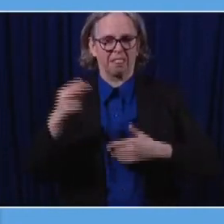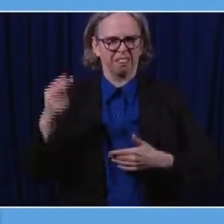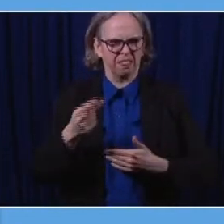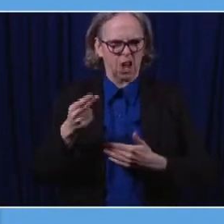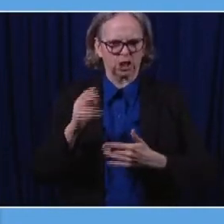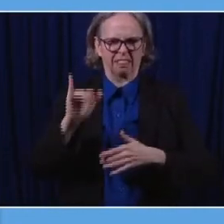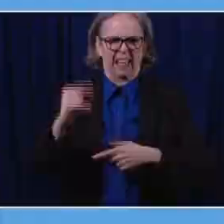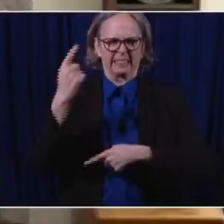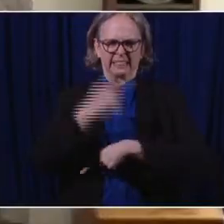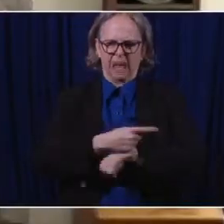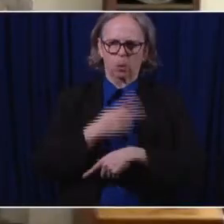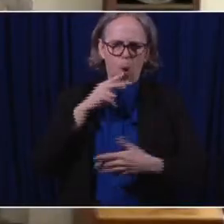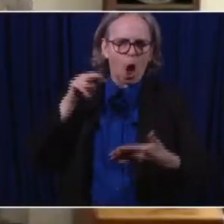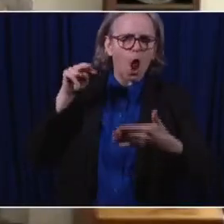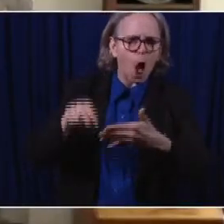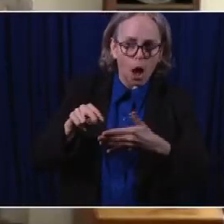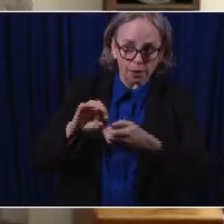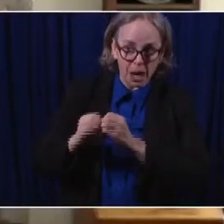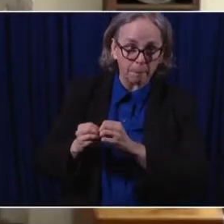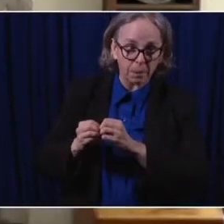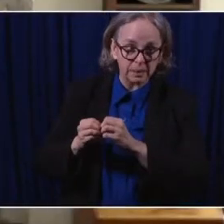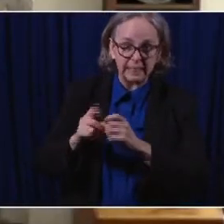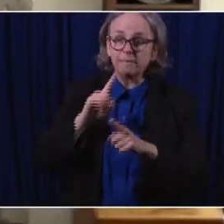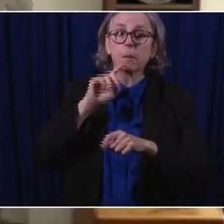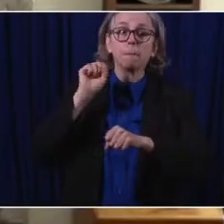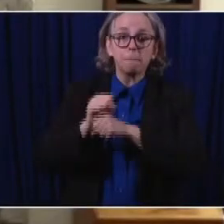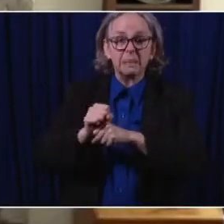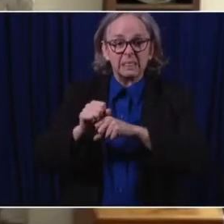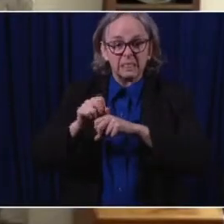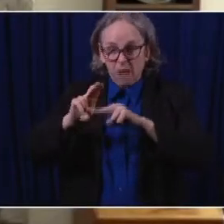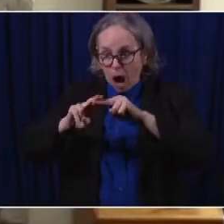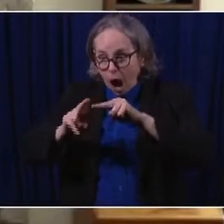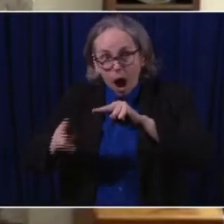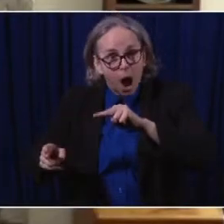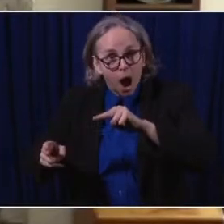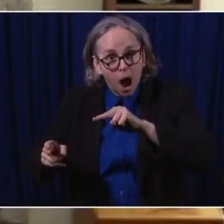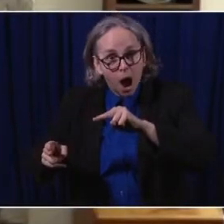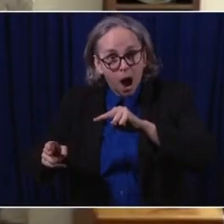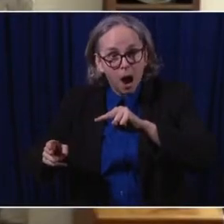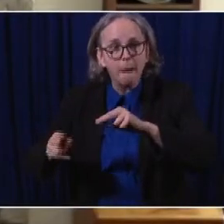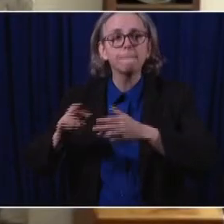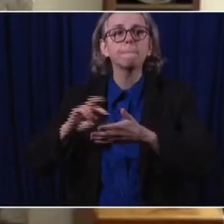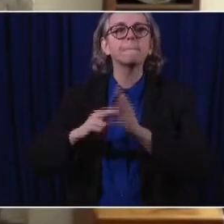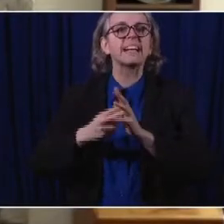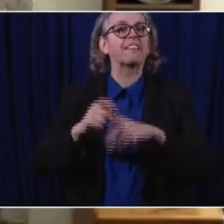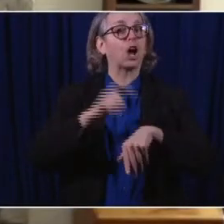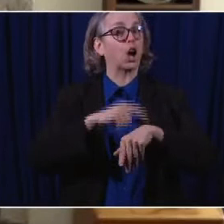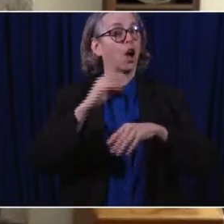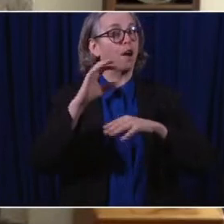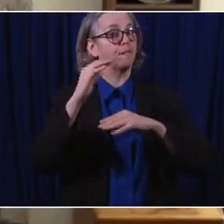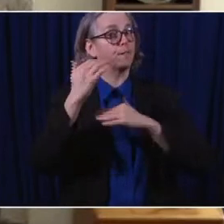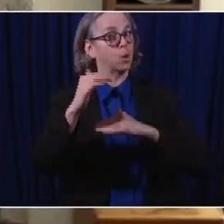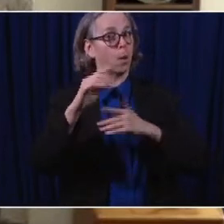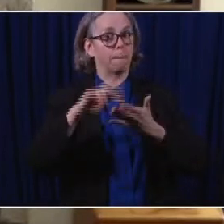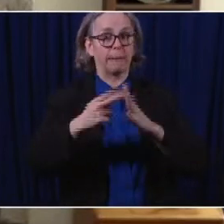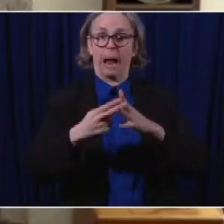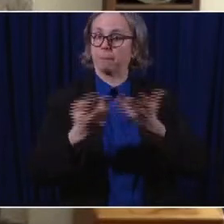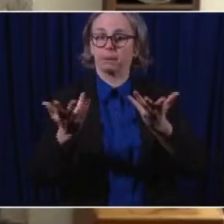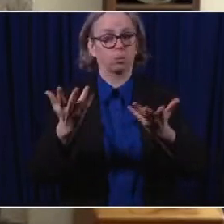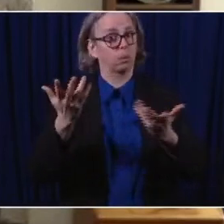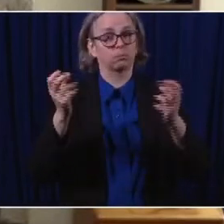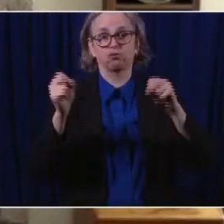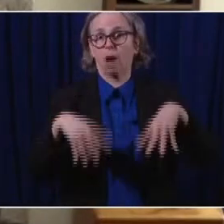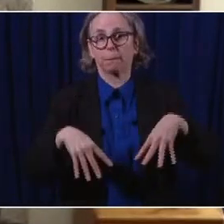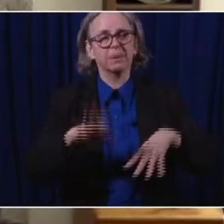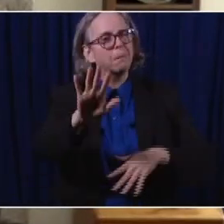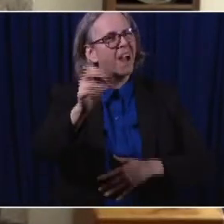trend continues, remember we said that if it's under 2,500, then for 7 straight days, we would